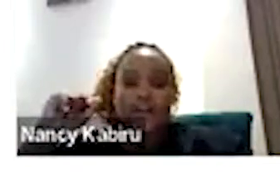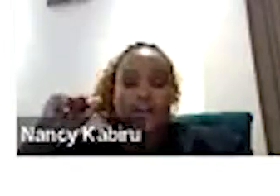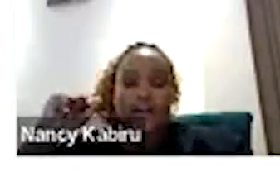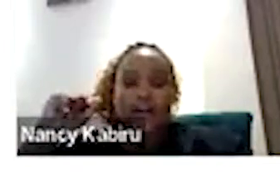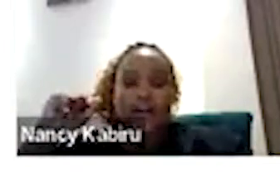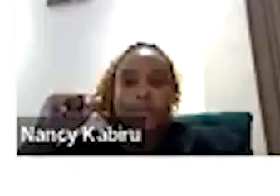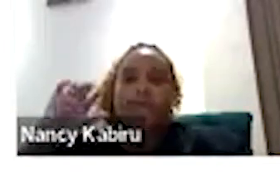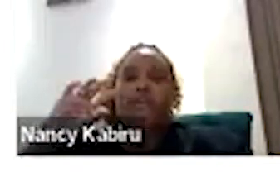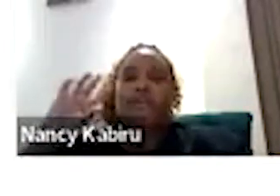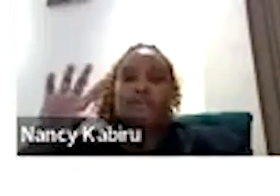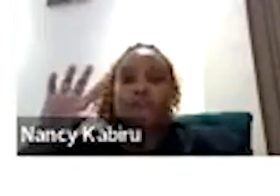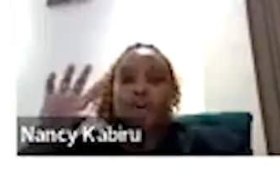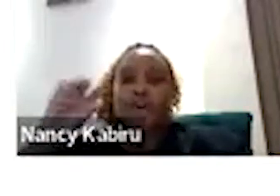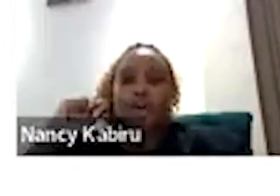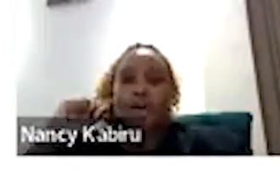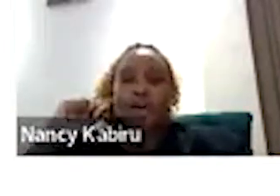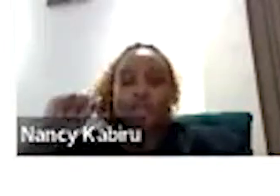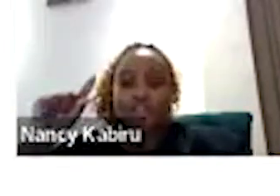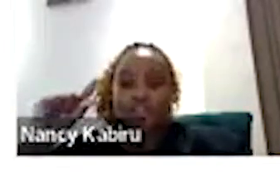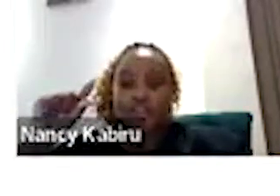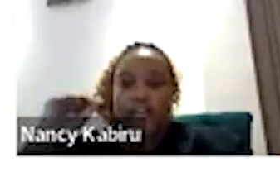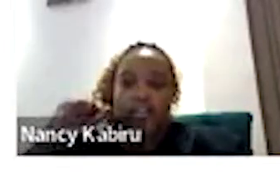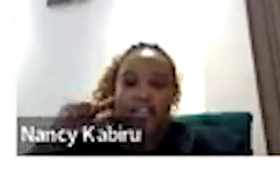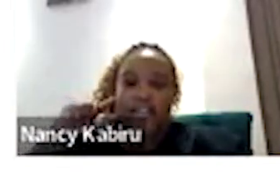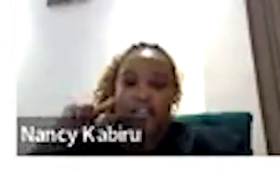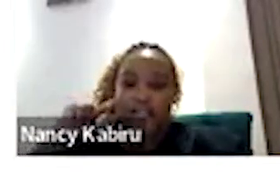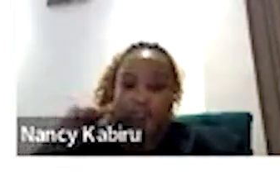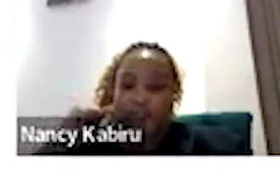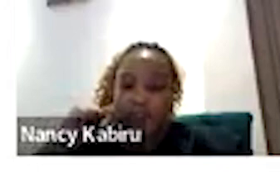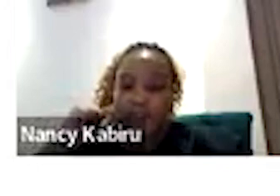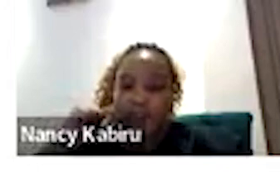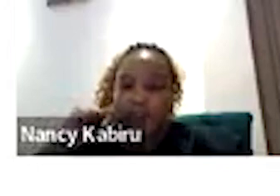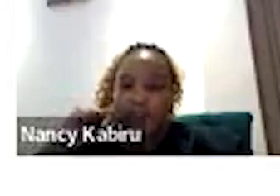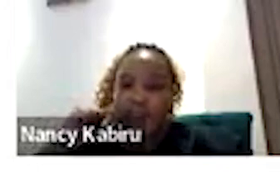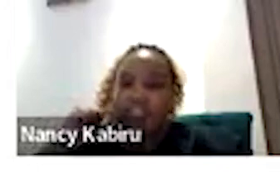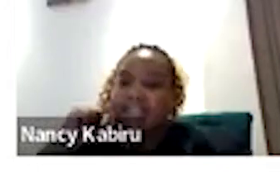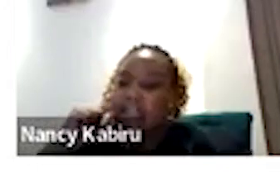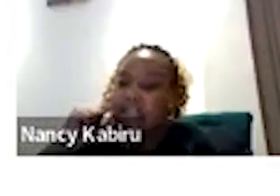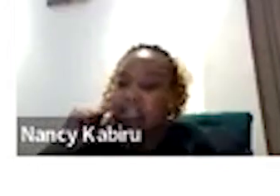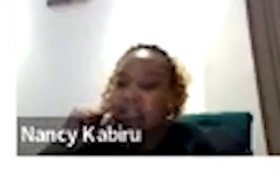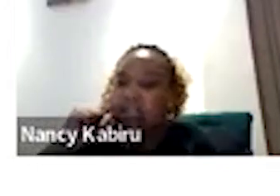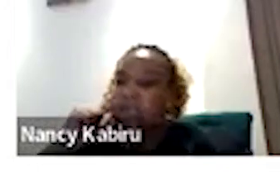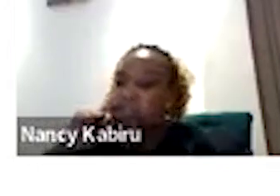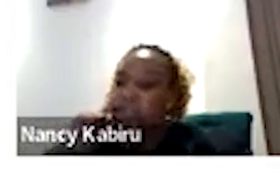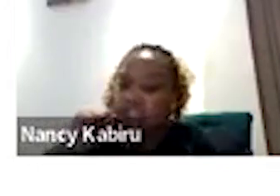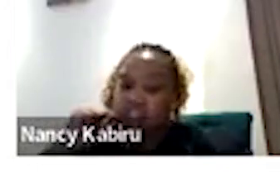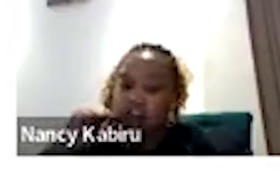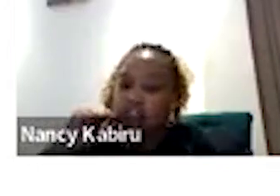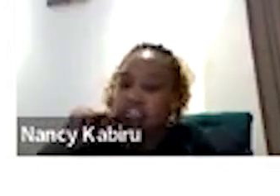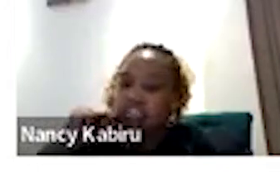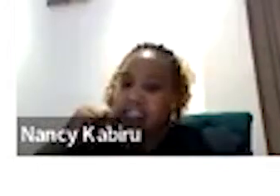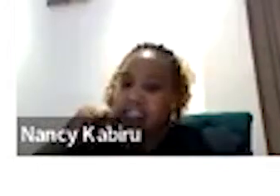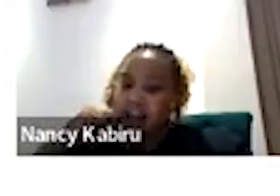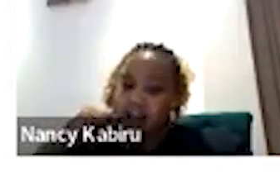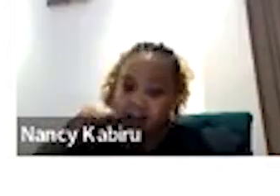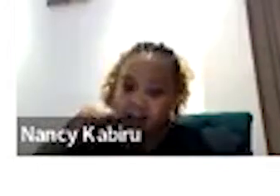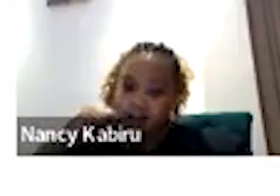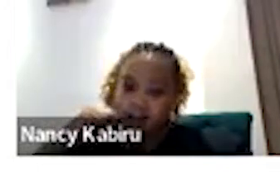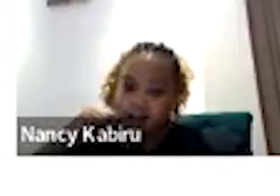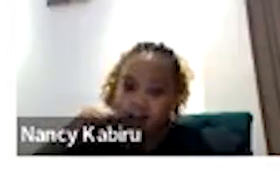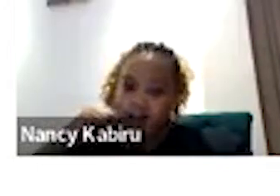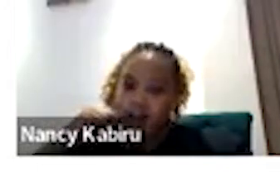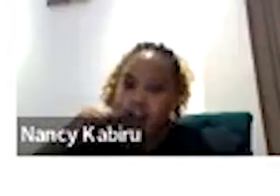step on people or use your condition as an excuse. So as I said, depression is not feeling